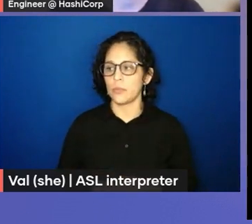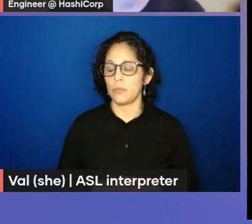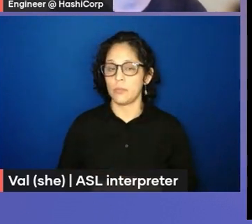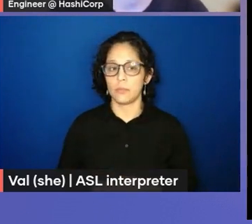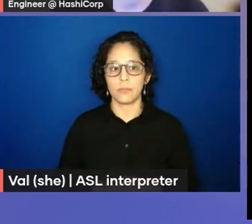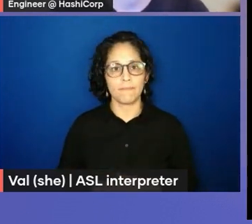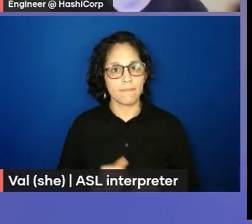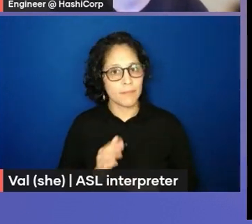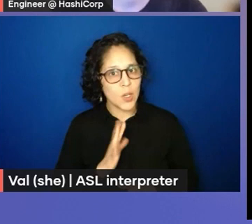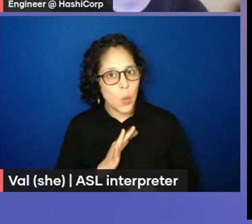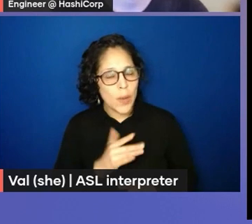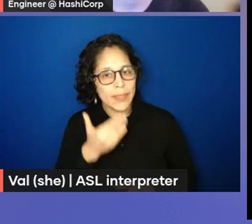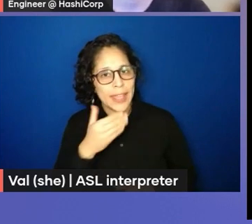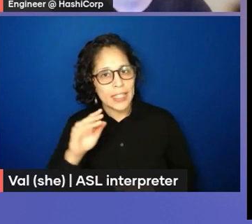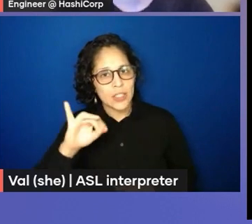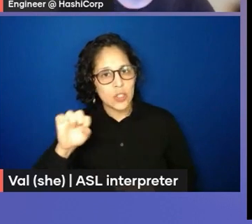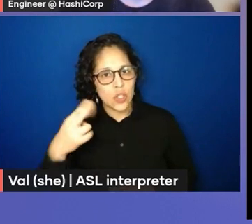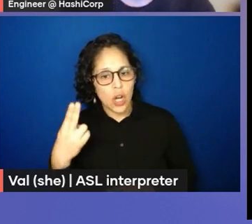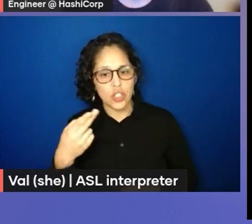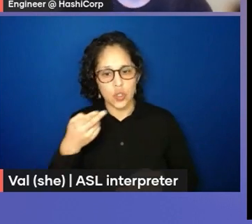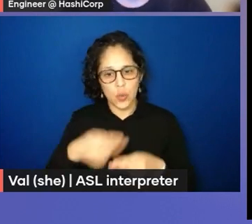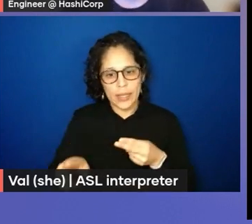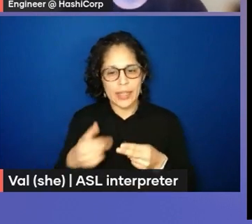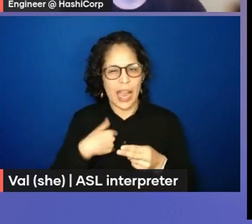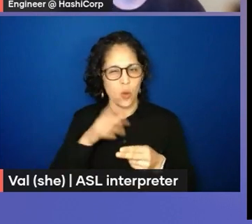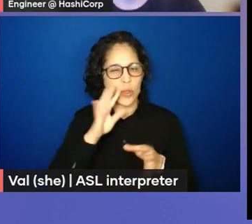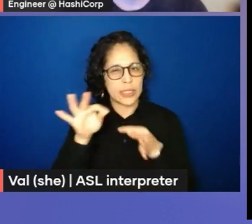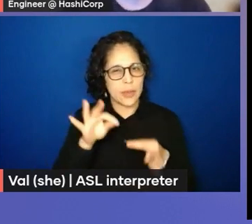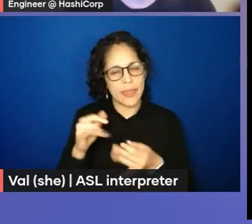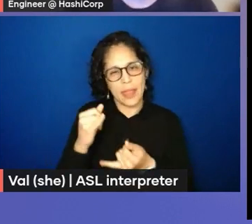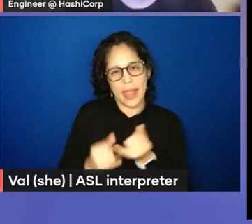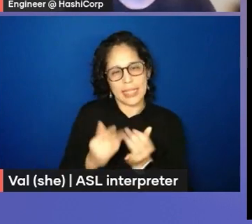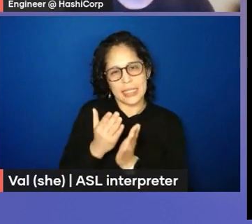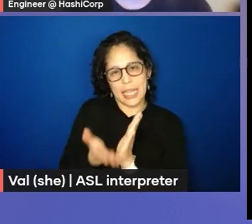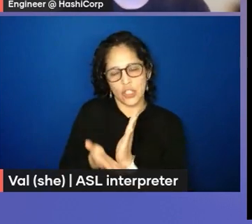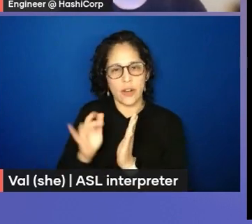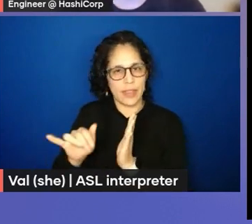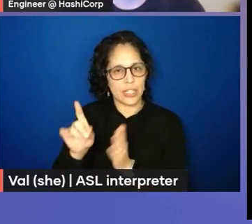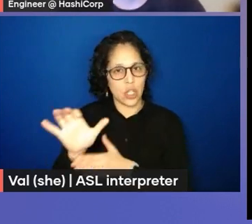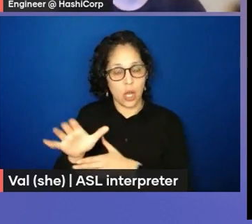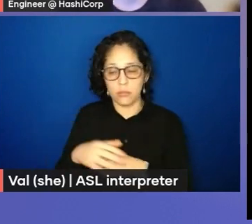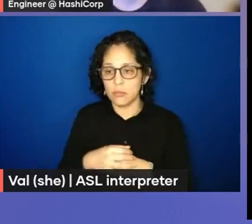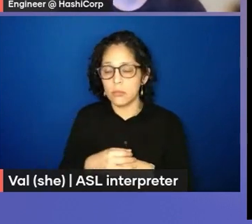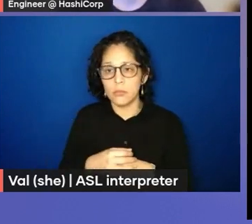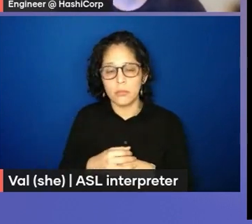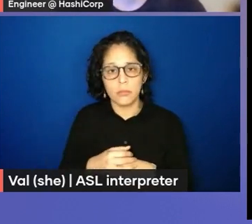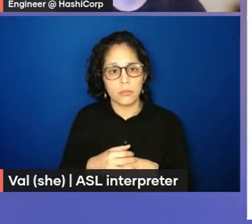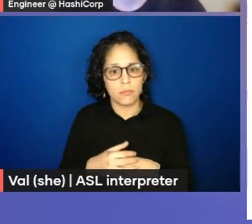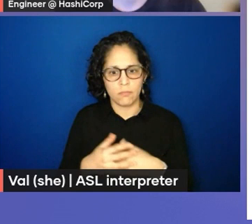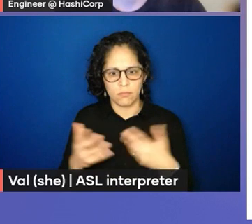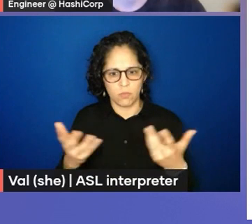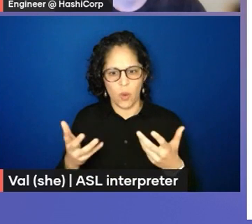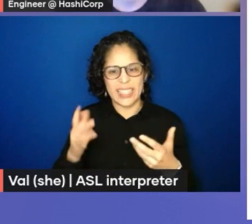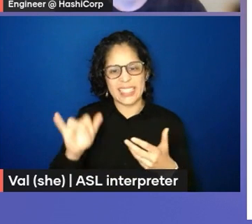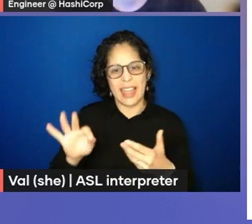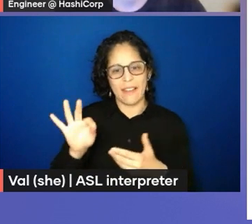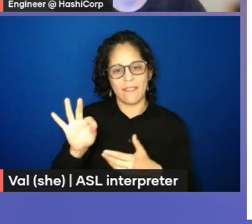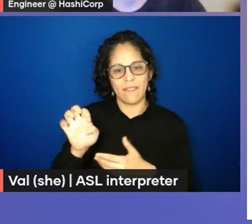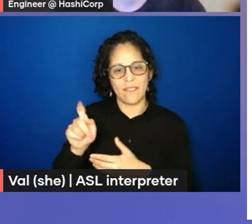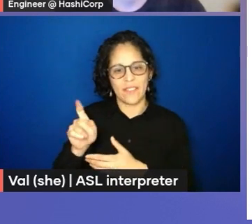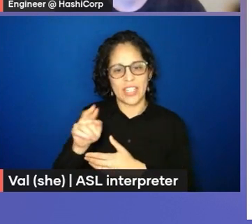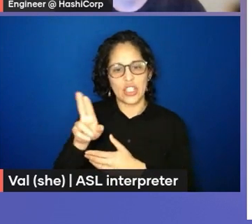Cool. Thanks, Josh. I'll quickly cover the last section of the doc, which is essentially the current and the future of the